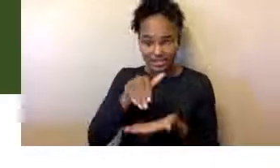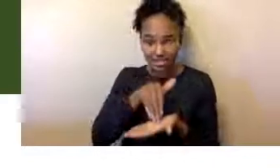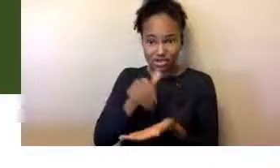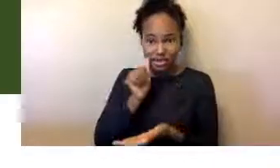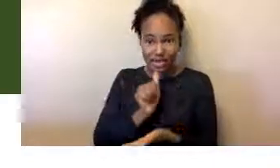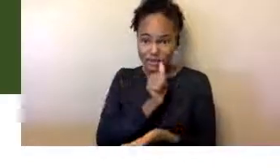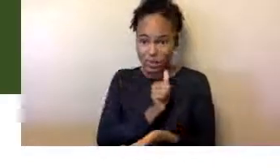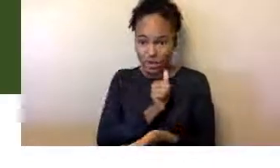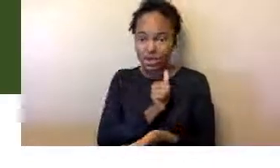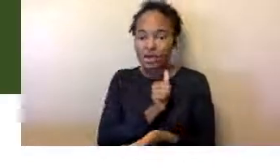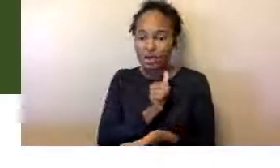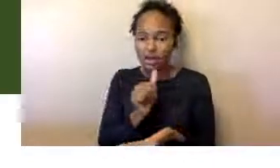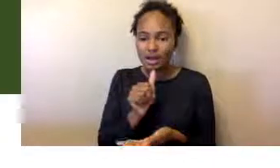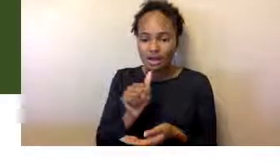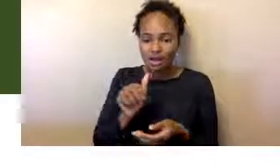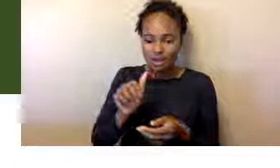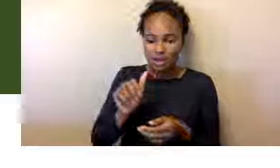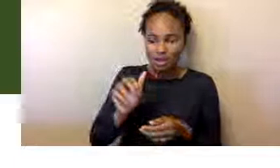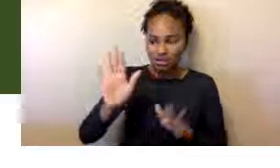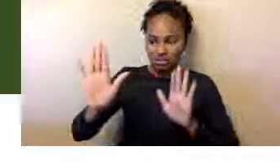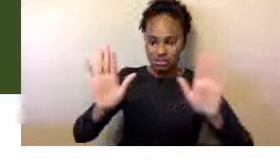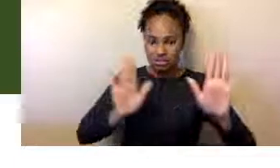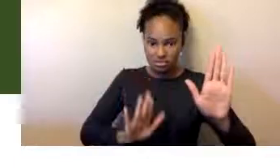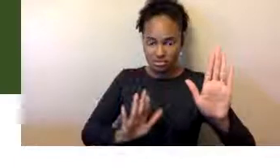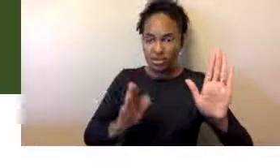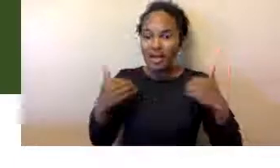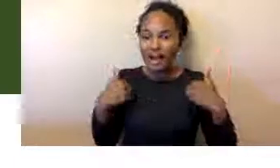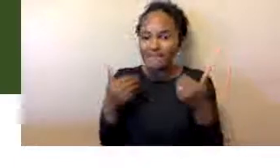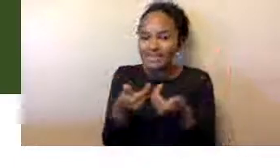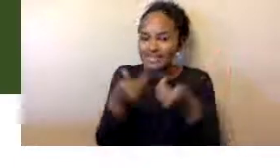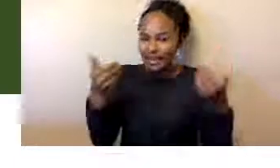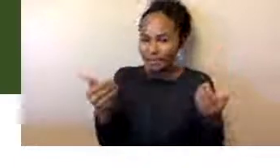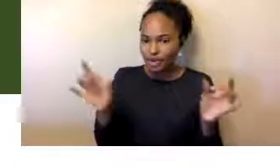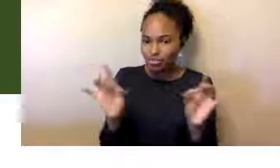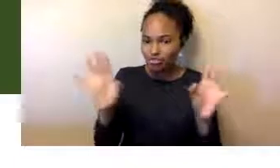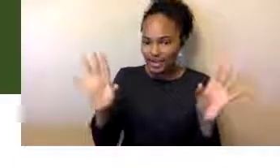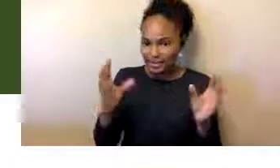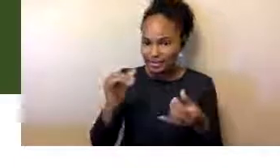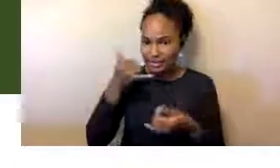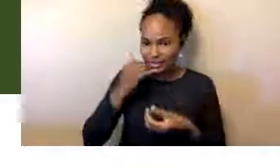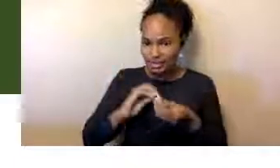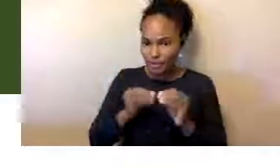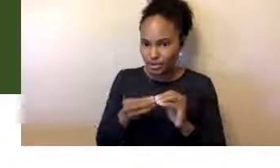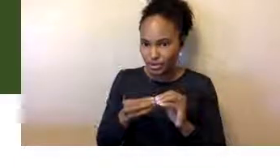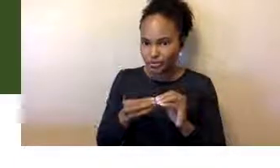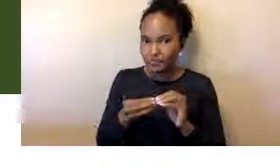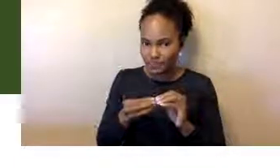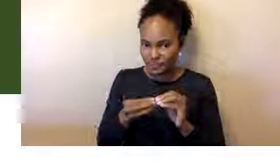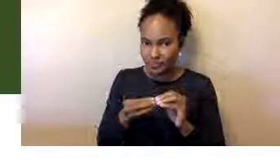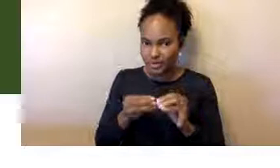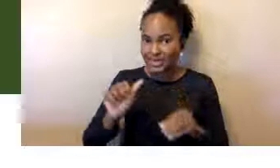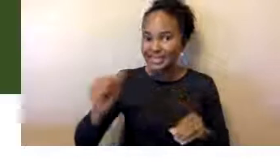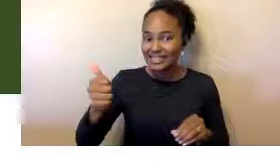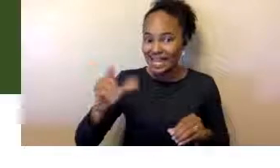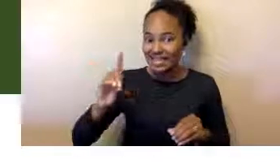have separate dedicated crisis lines. So these are 10-digit phone numbers an